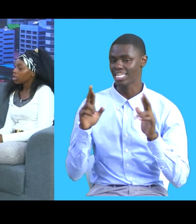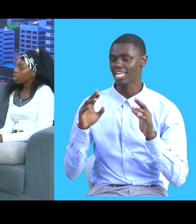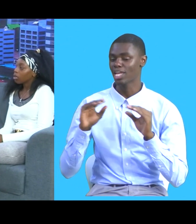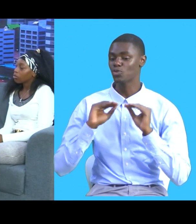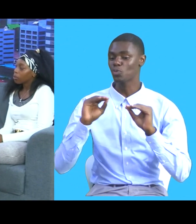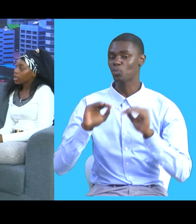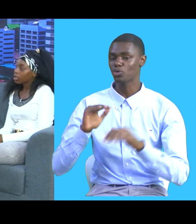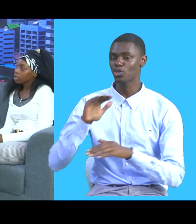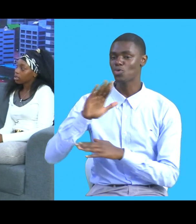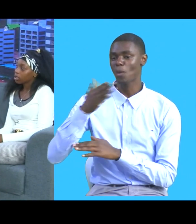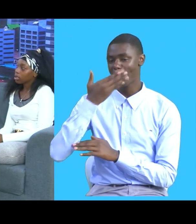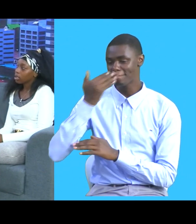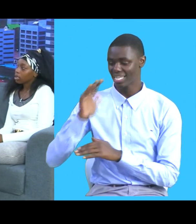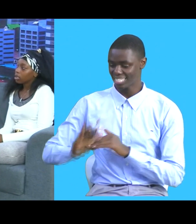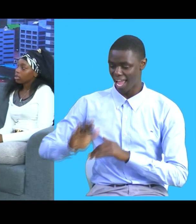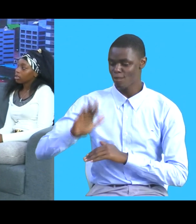foot forward